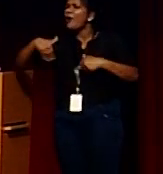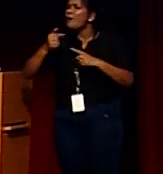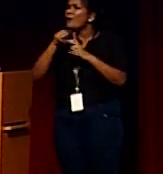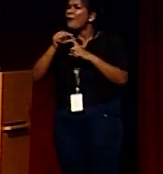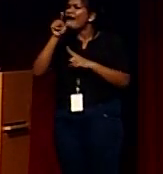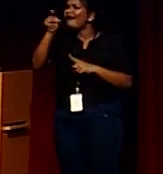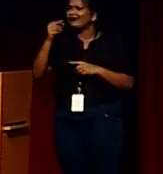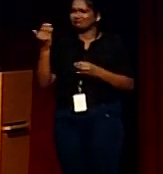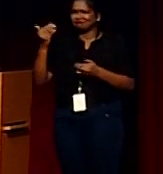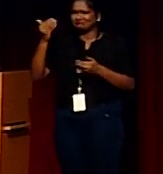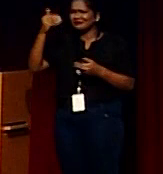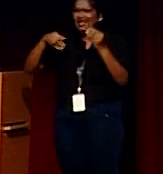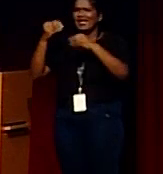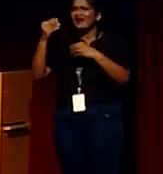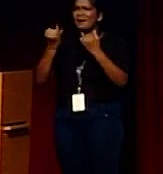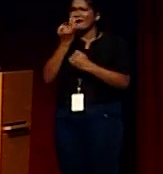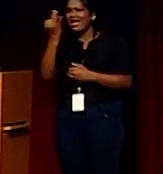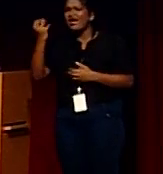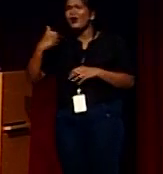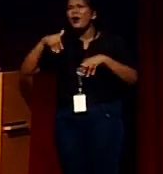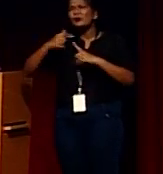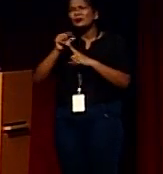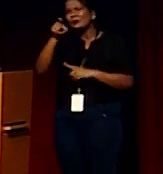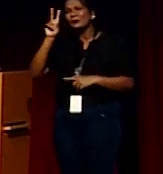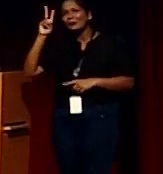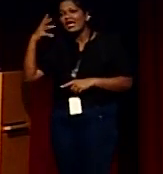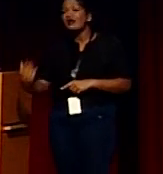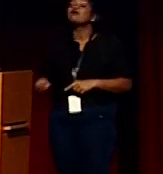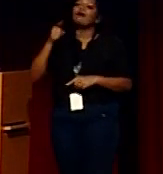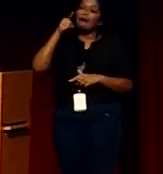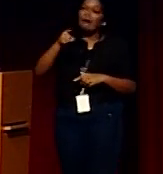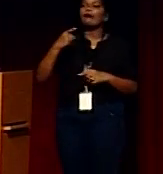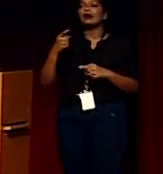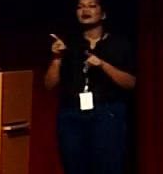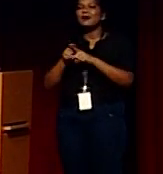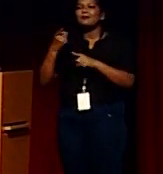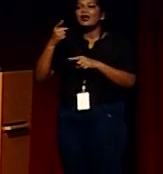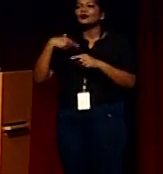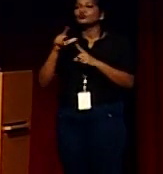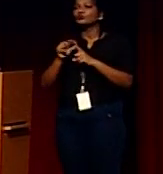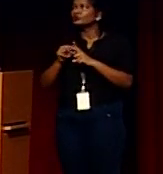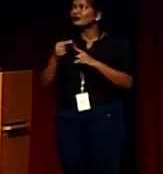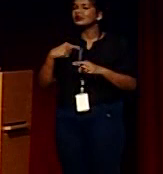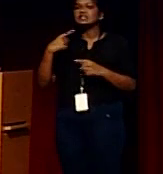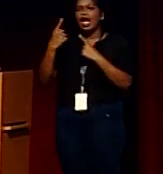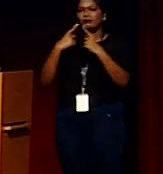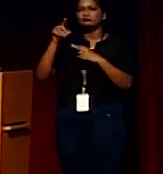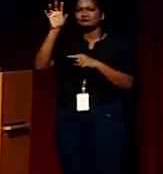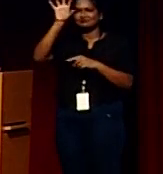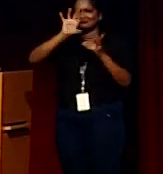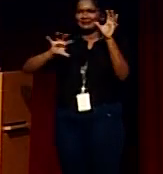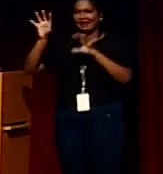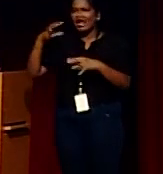this molecule? And all this, there's rules for that. Chemists have rules for everything, luckily, and all we had to do is kind of figure out what these rules